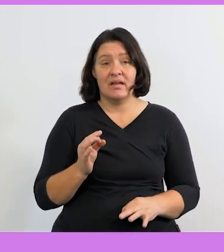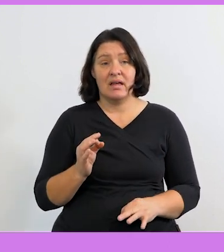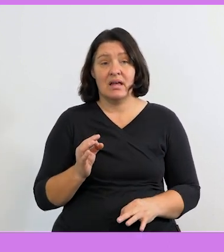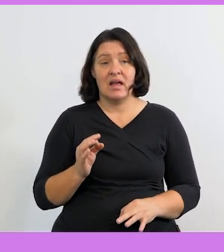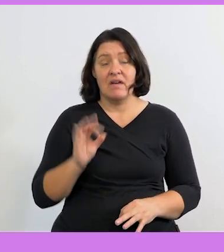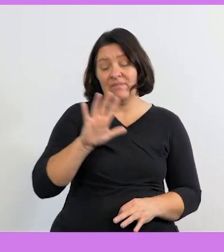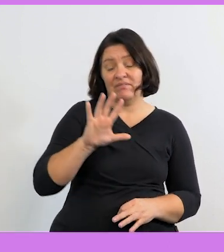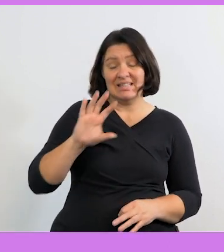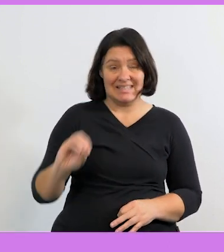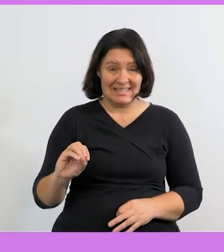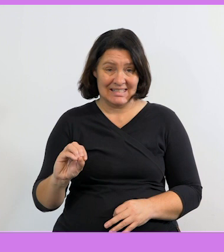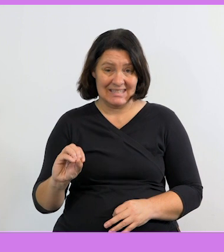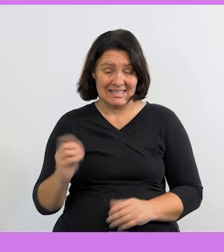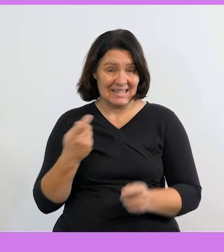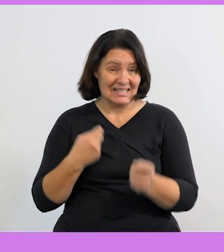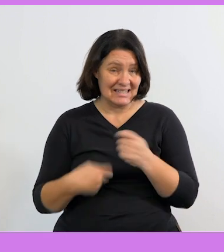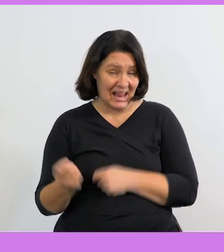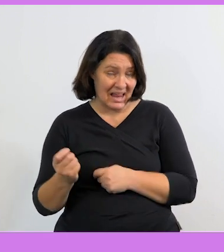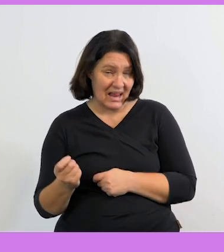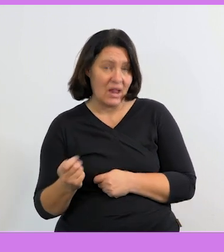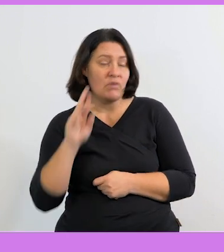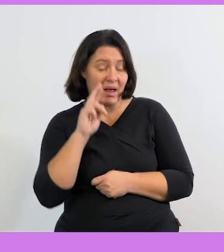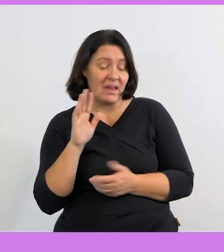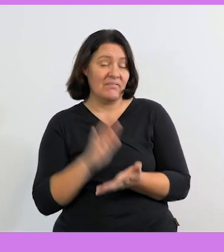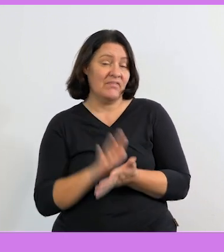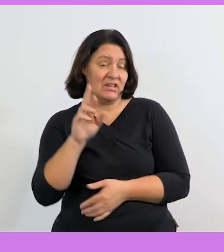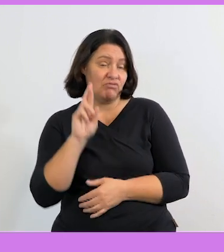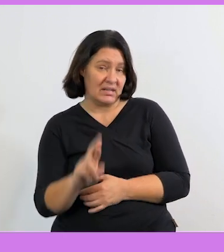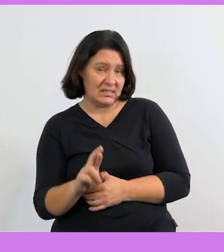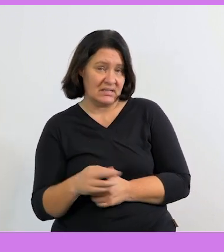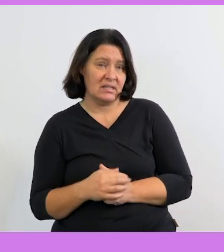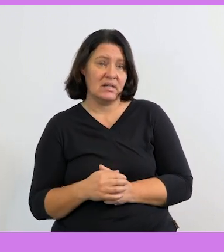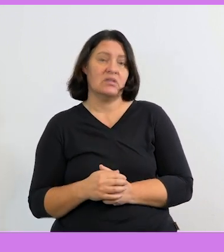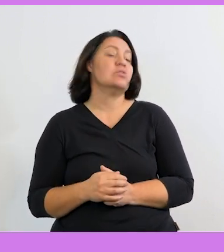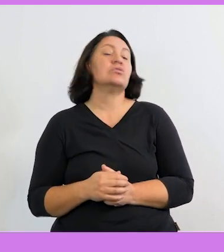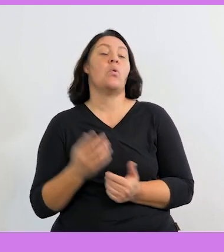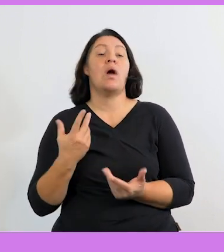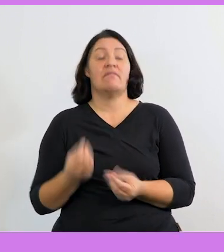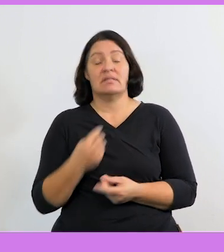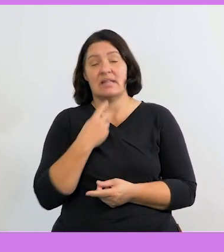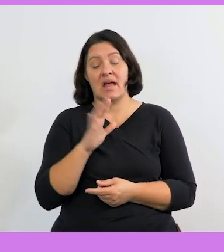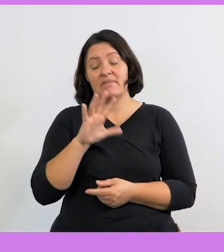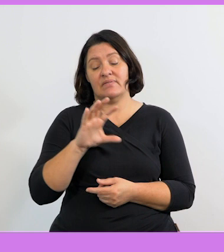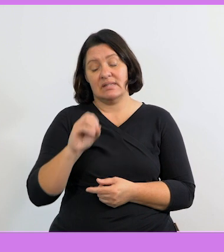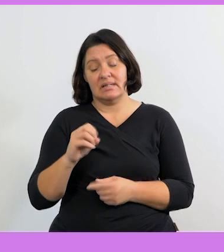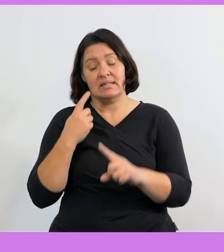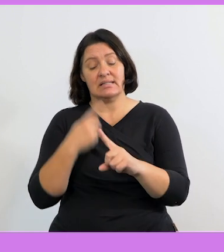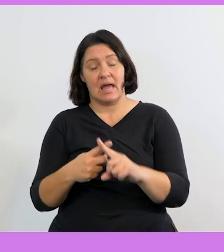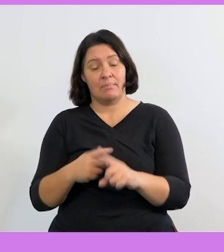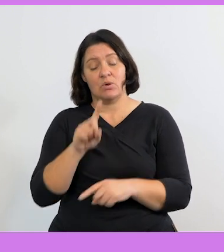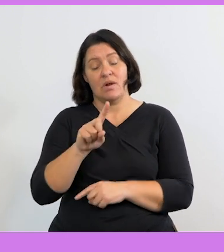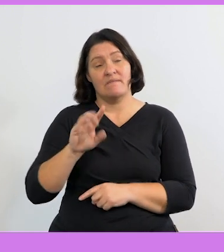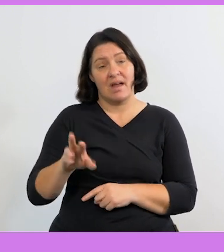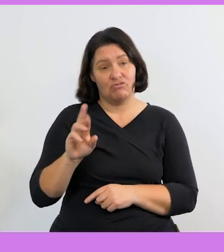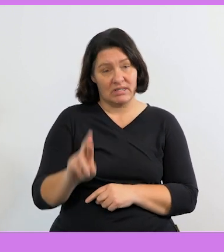sells 50 bunny chows, remember the selling price here is 15 Rand. So therefore, what will happen? I'll say 50 multiplied